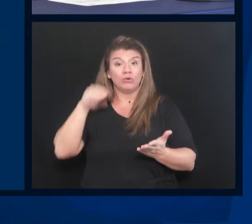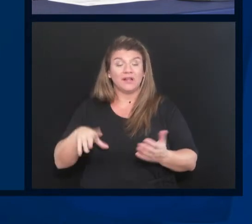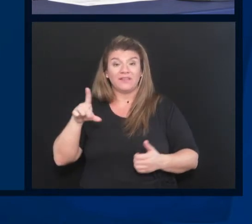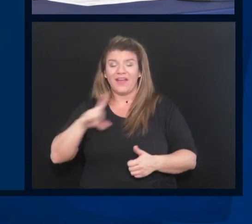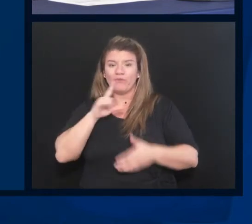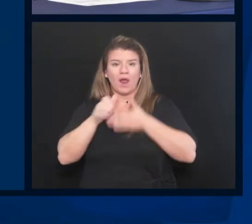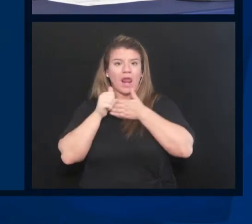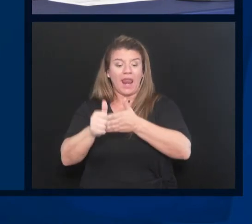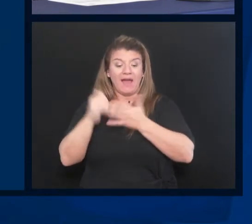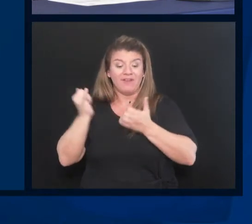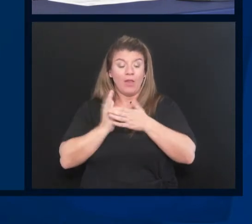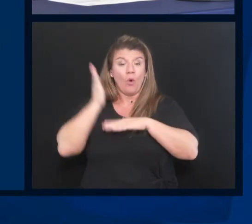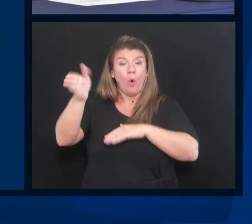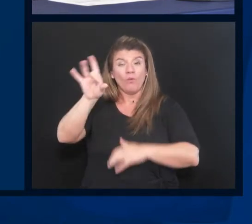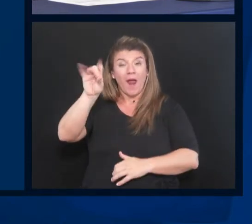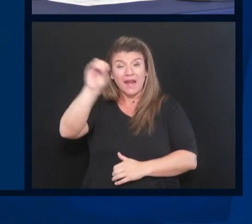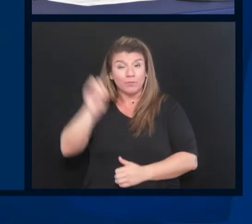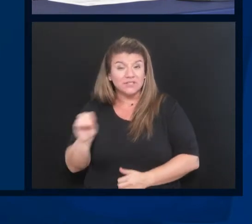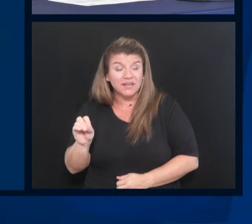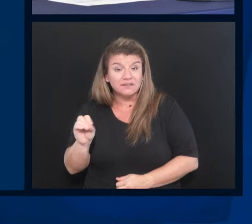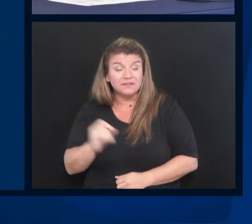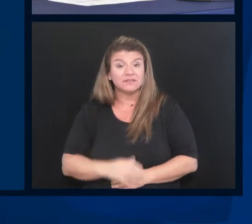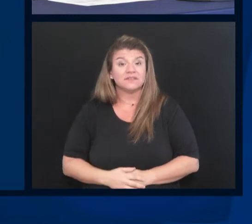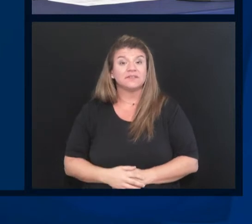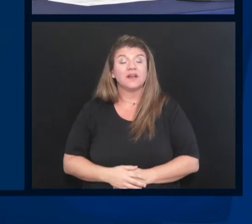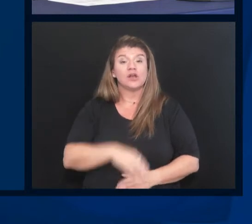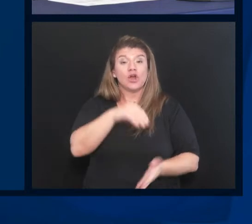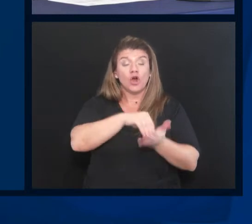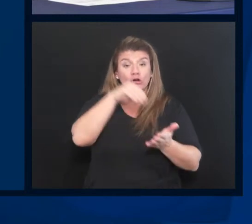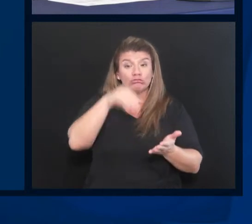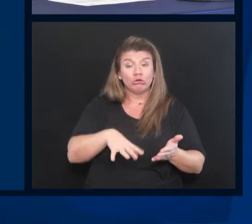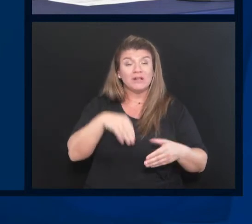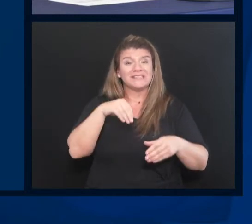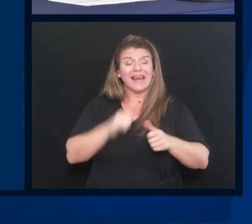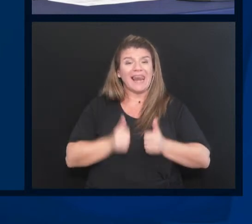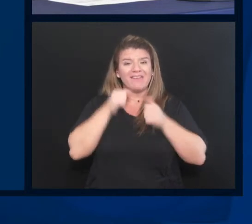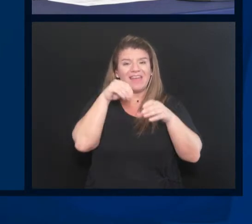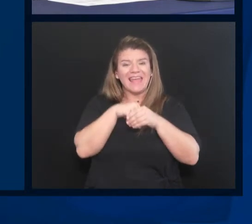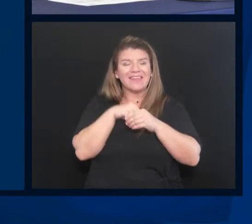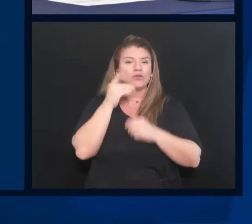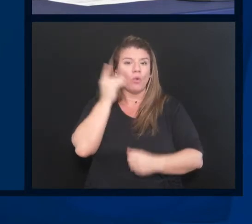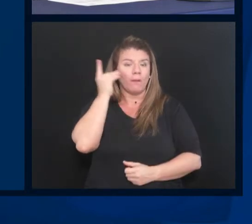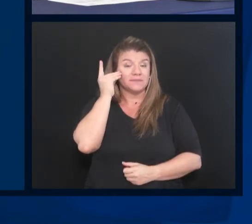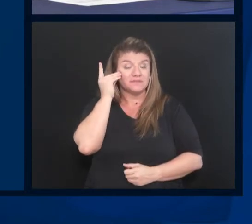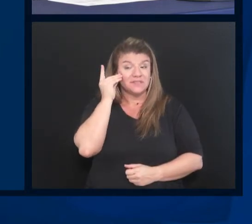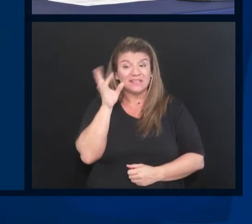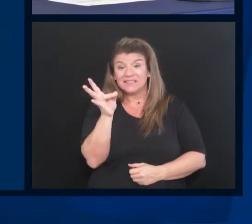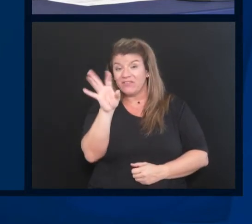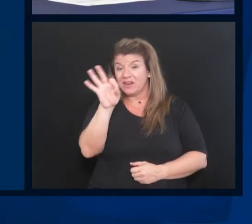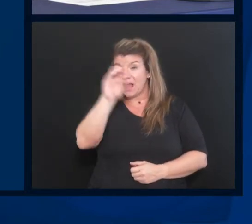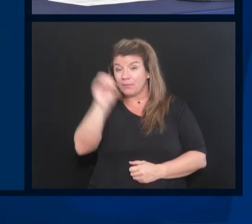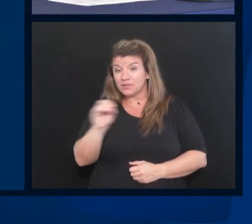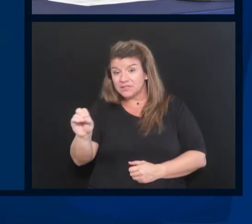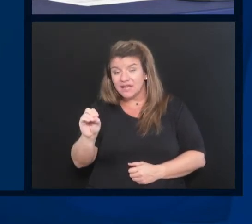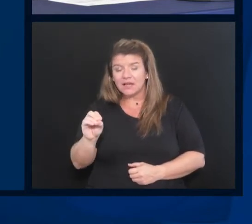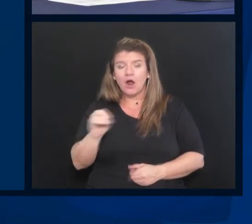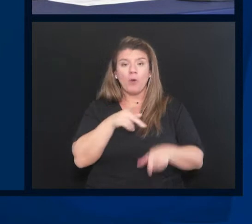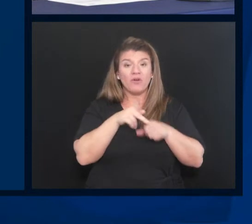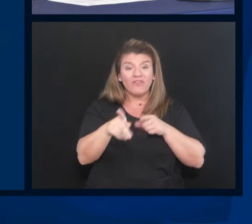over 80%. Our students at our residence halls, almost 79%, and our professional